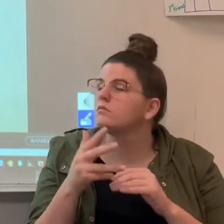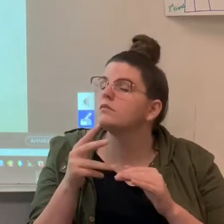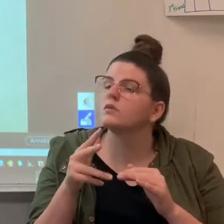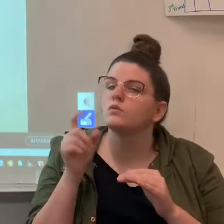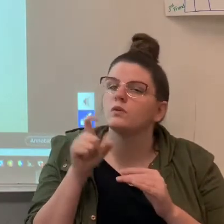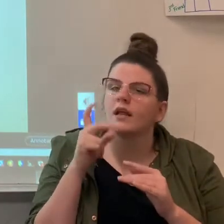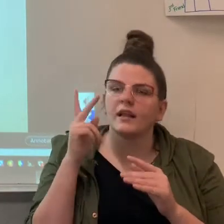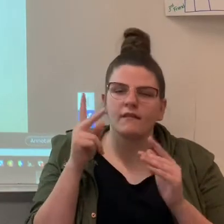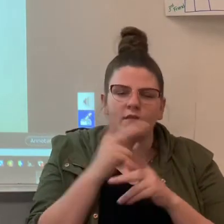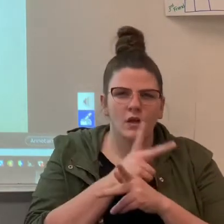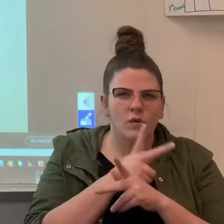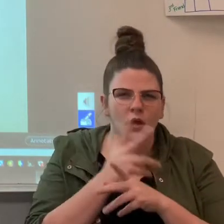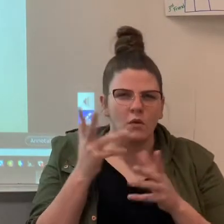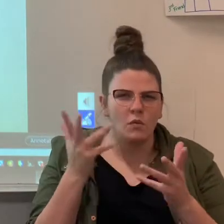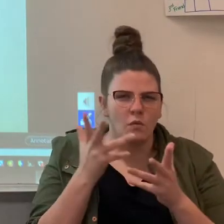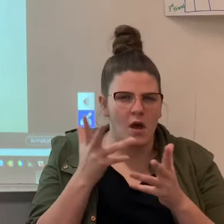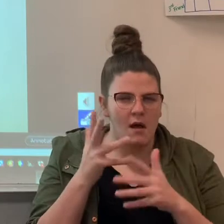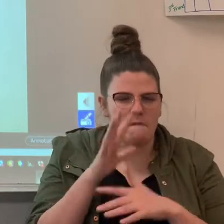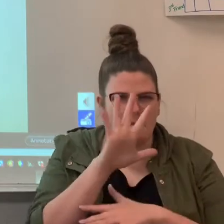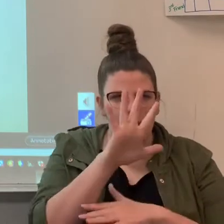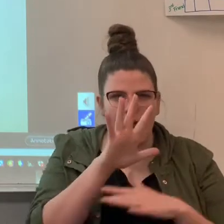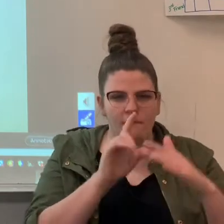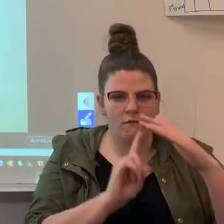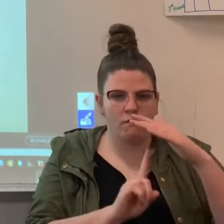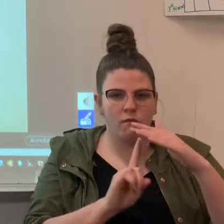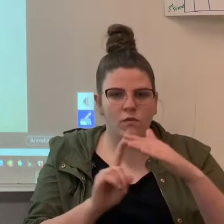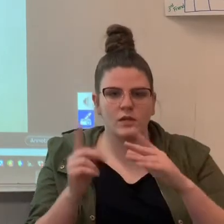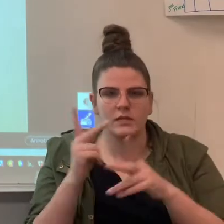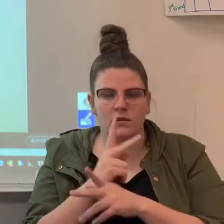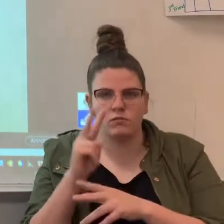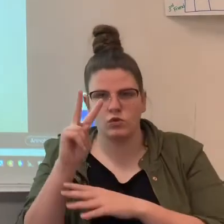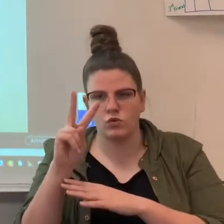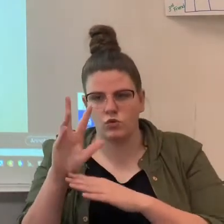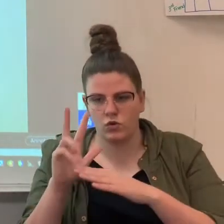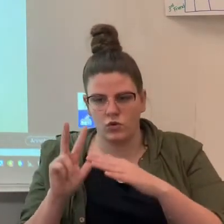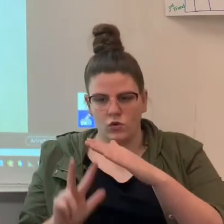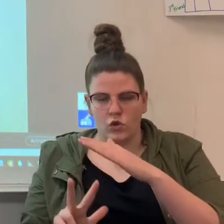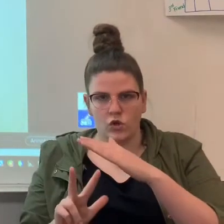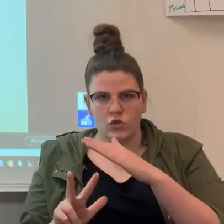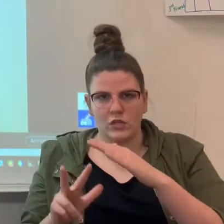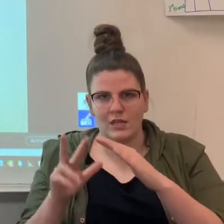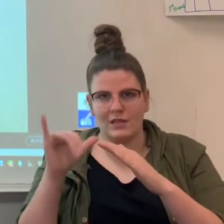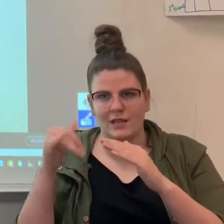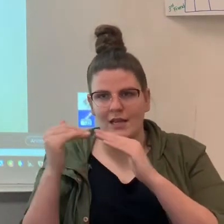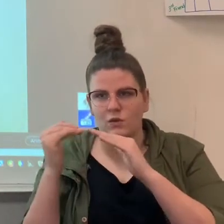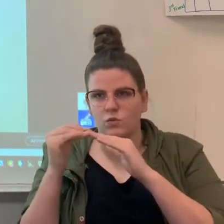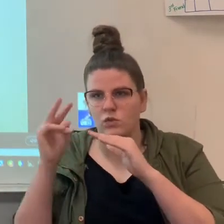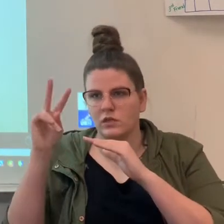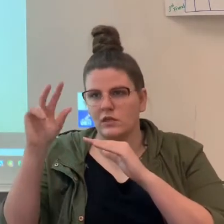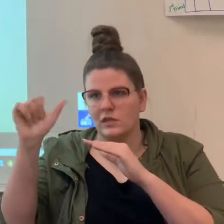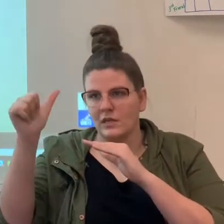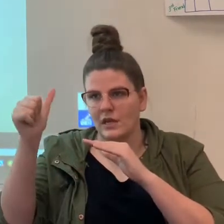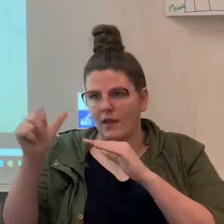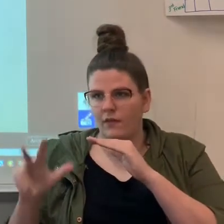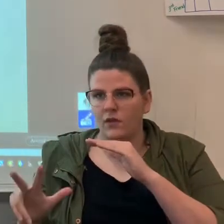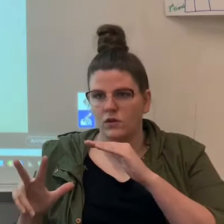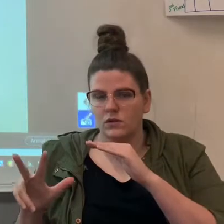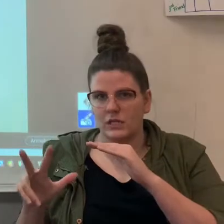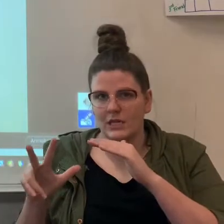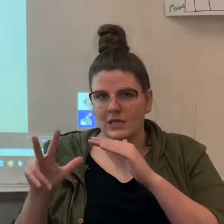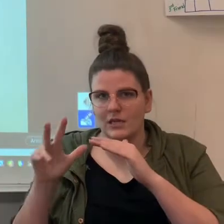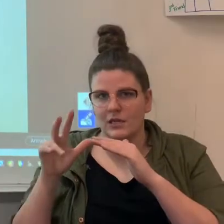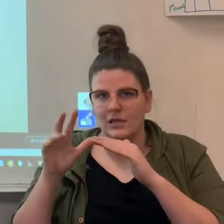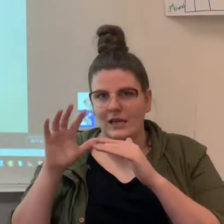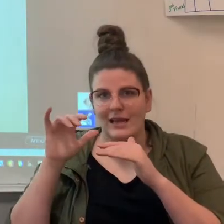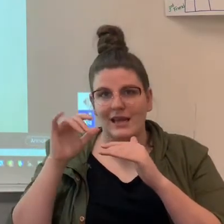have 5/1 times 2/3, which equals 10/3. If I were to turn that into a